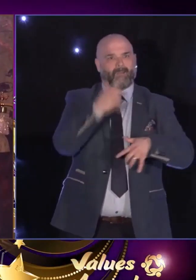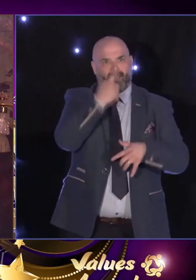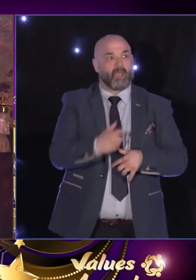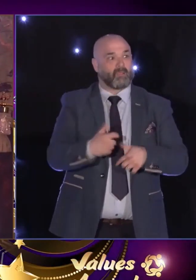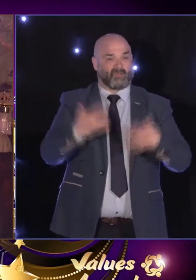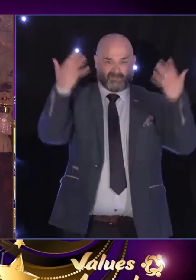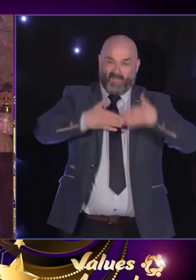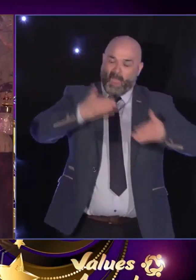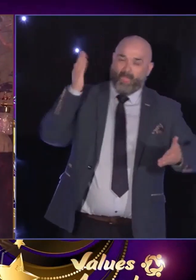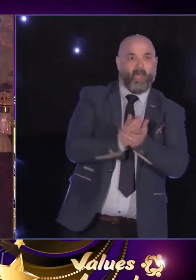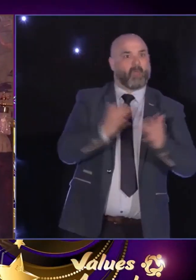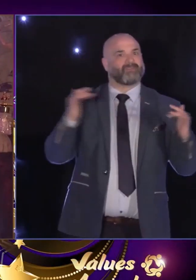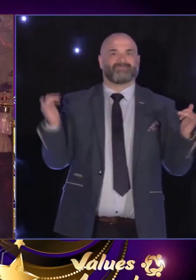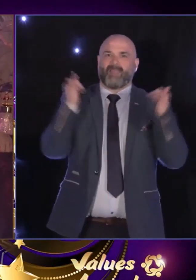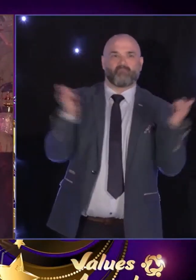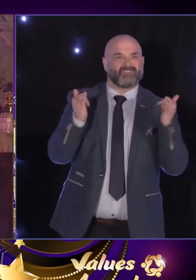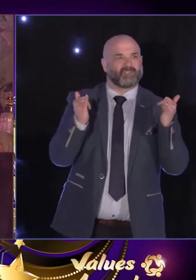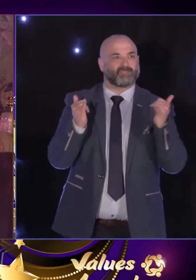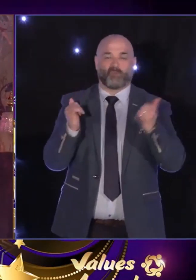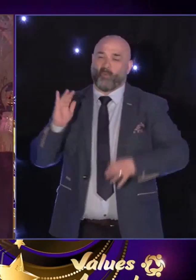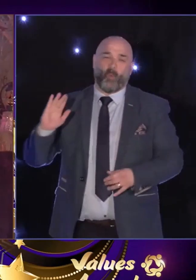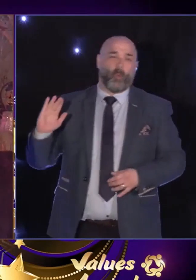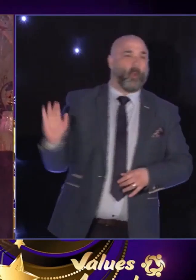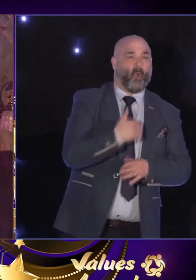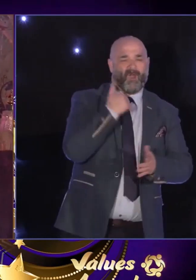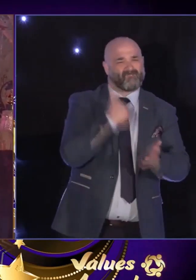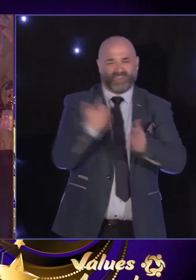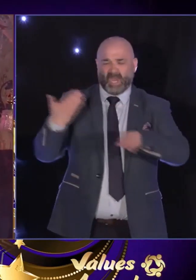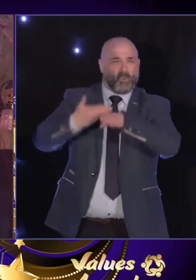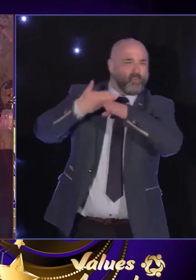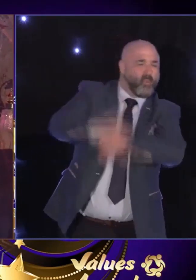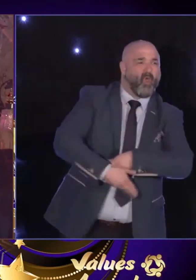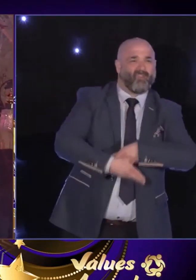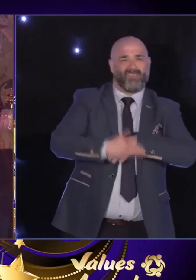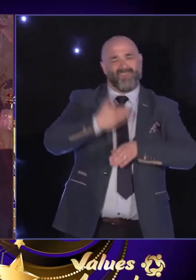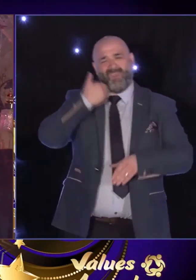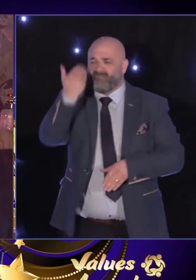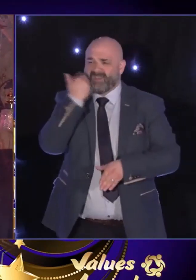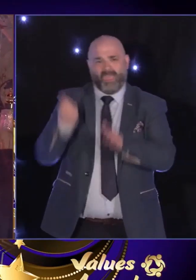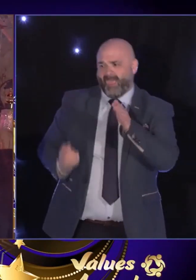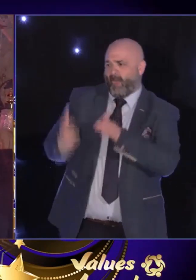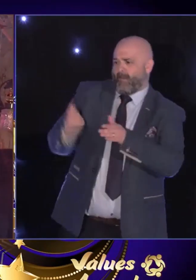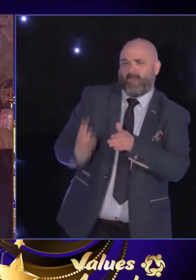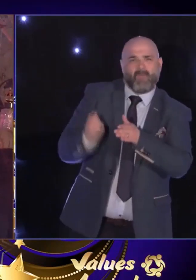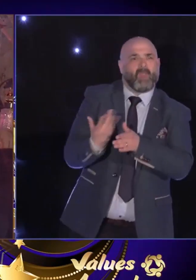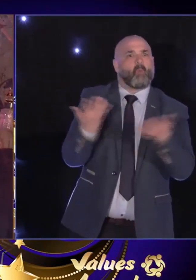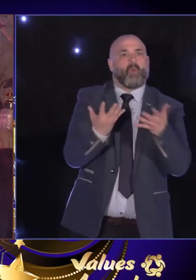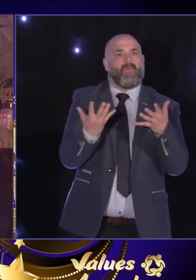is a celebration of all of the great work that is happening each and every day at